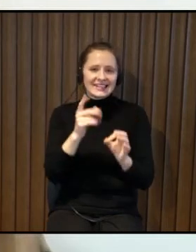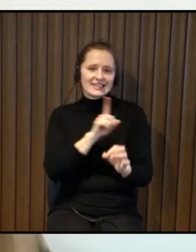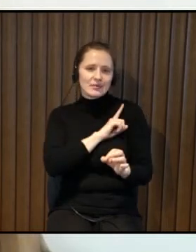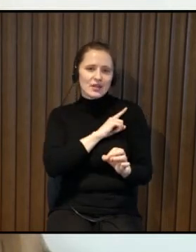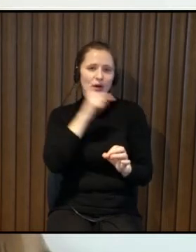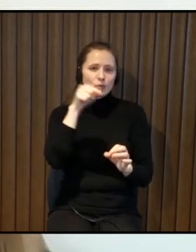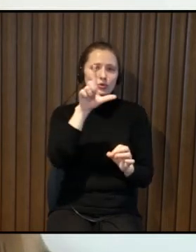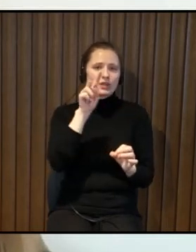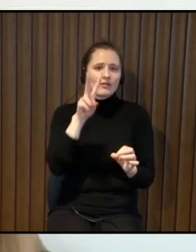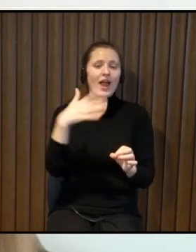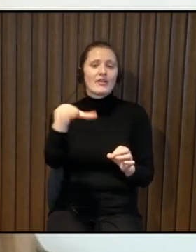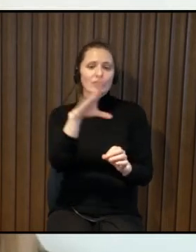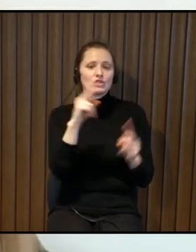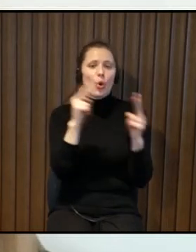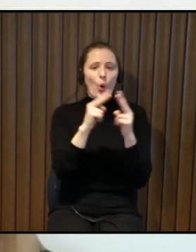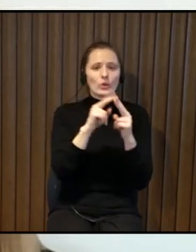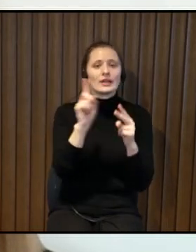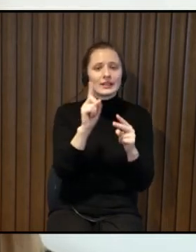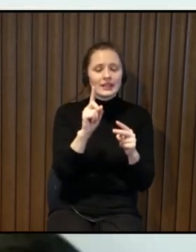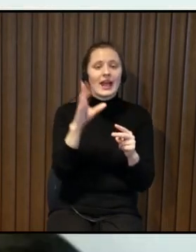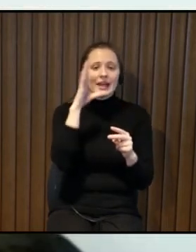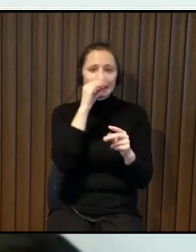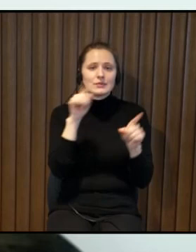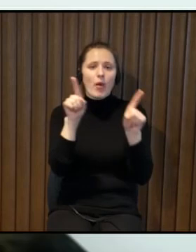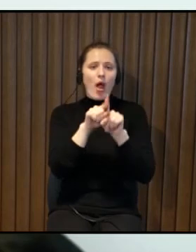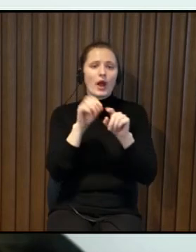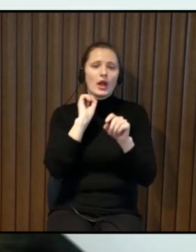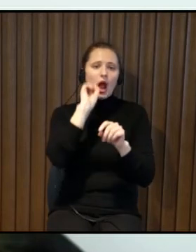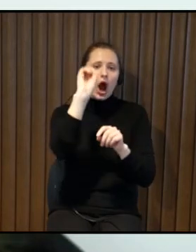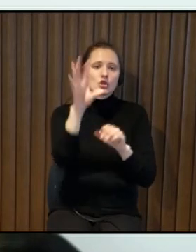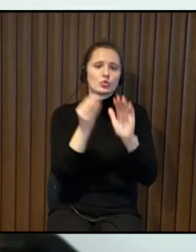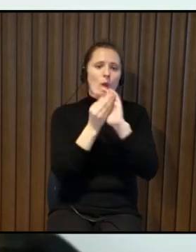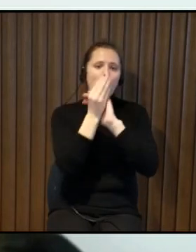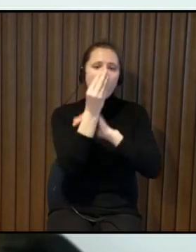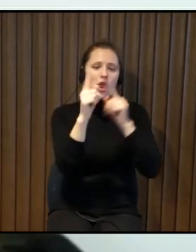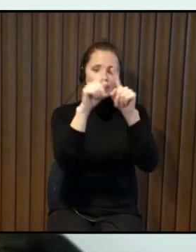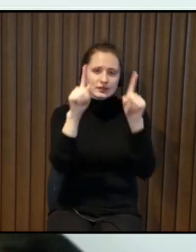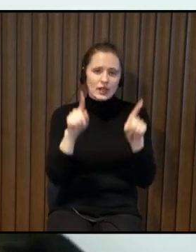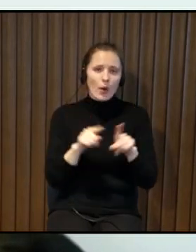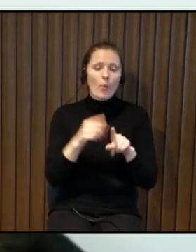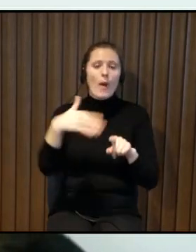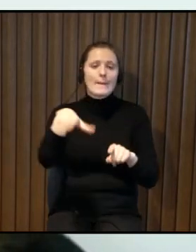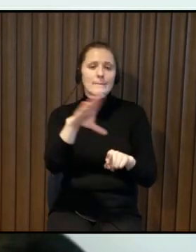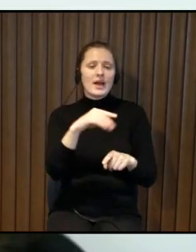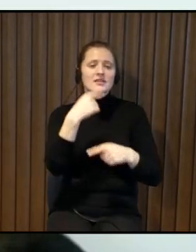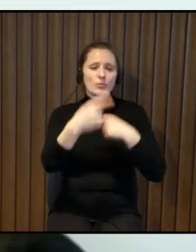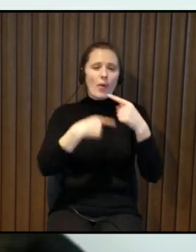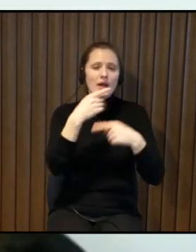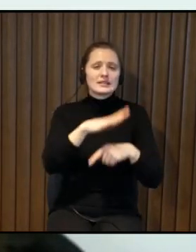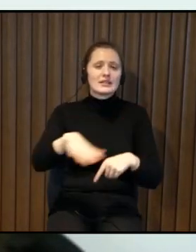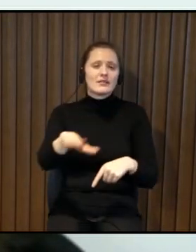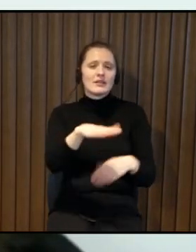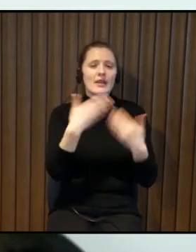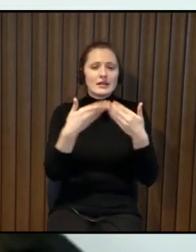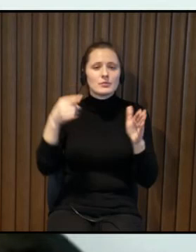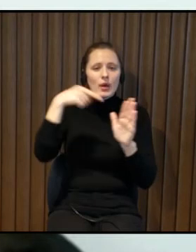NGO in your respective city, you can always turn to us. You can send a report to